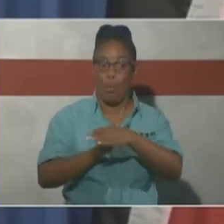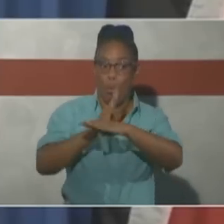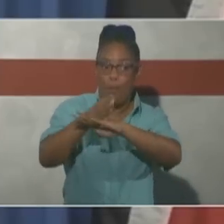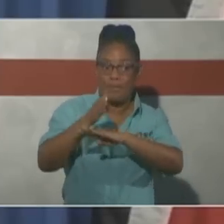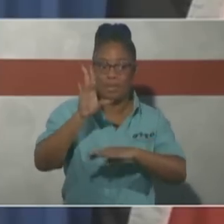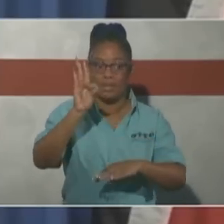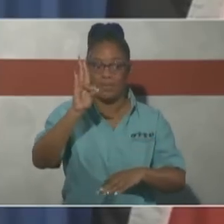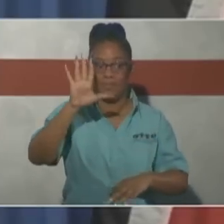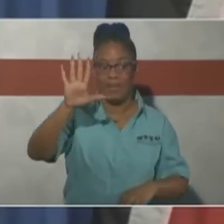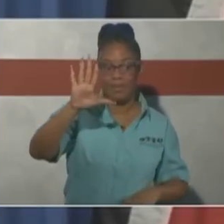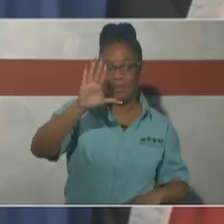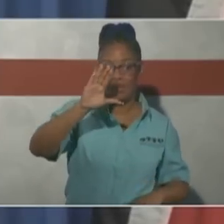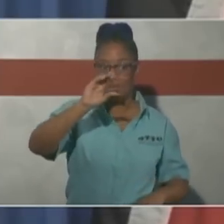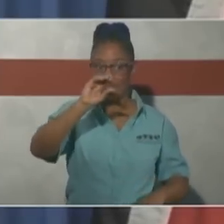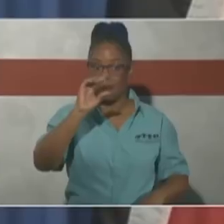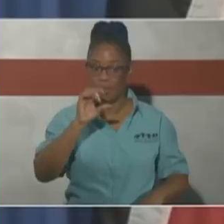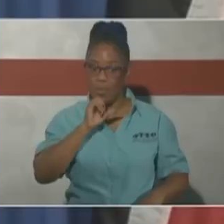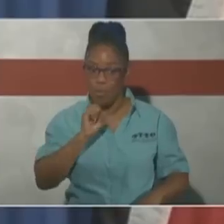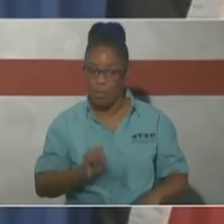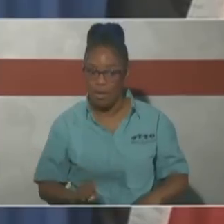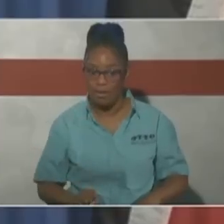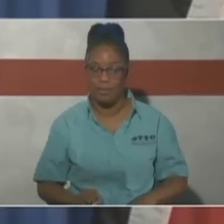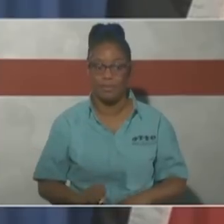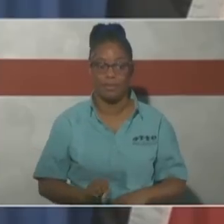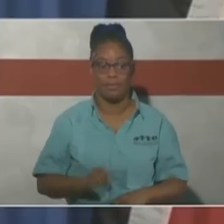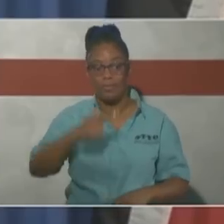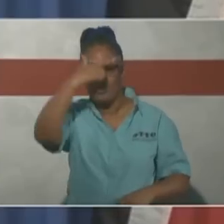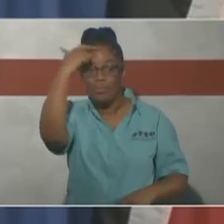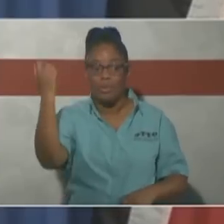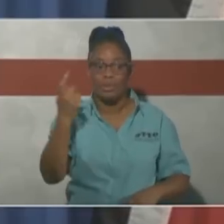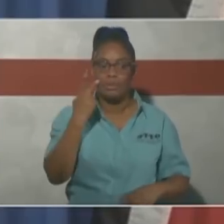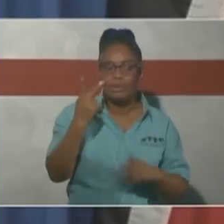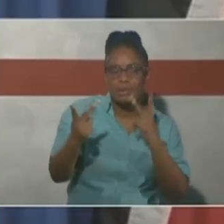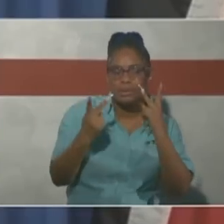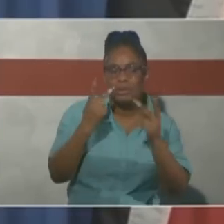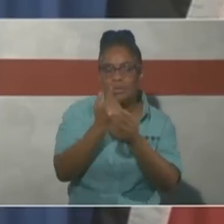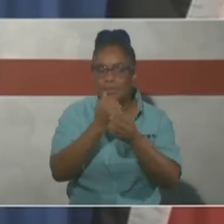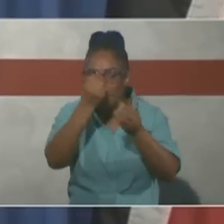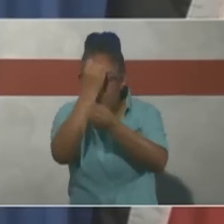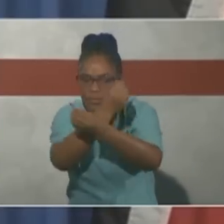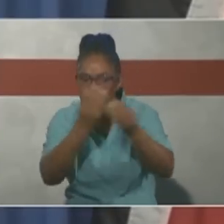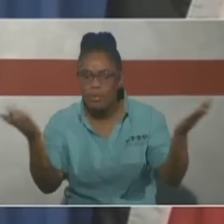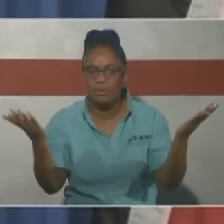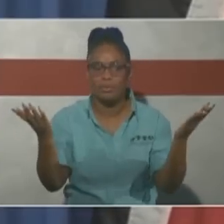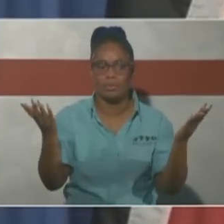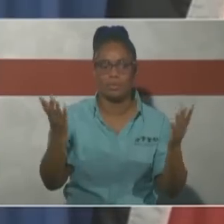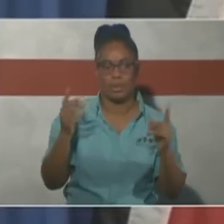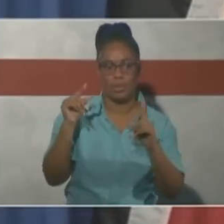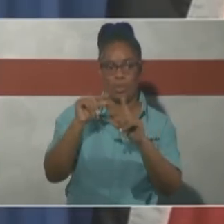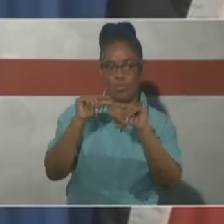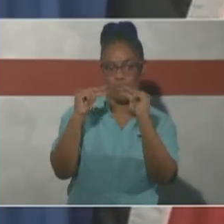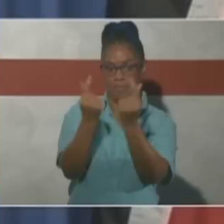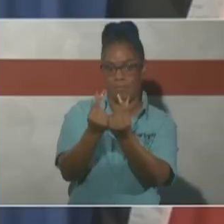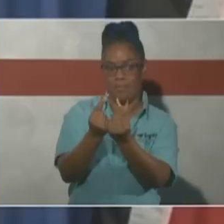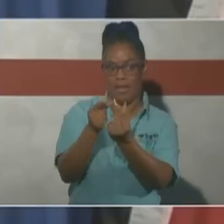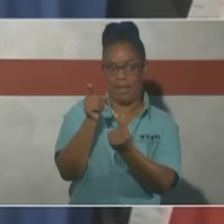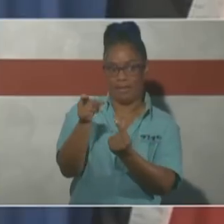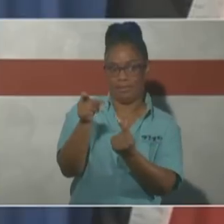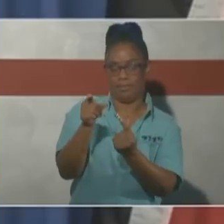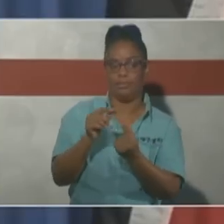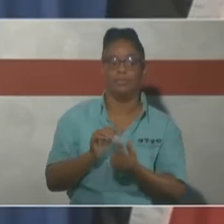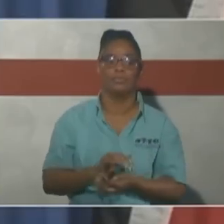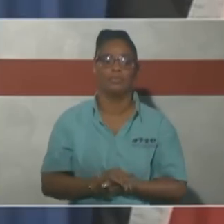your personal situations, this alert is for you, and especially if you are